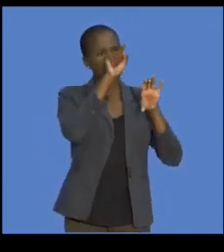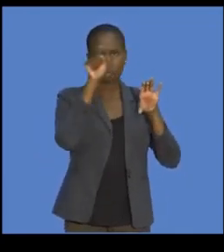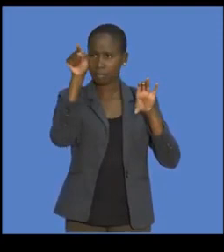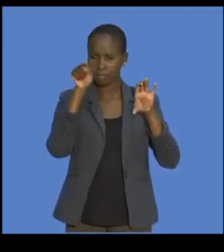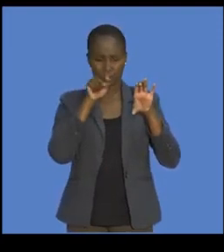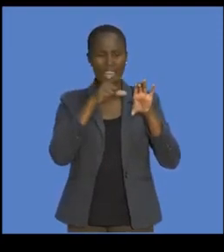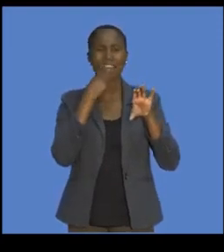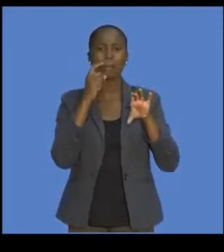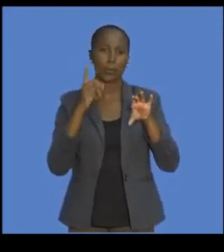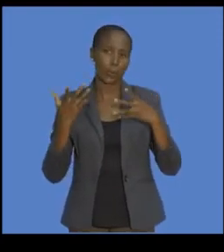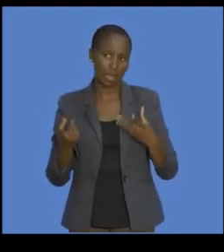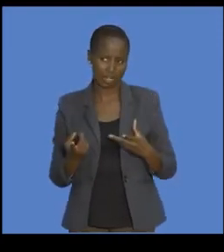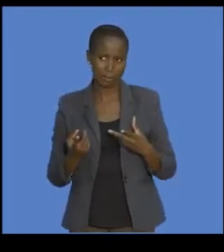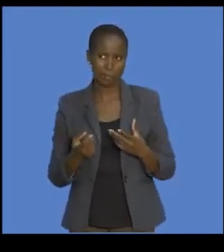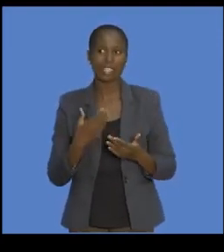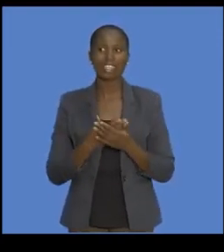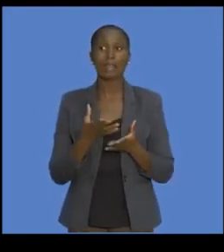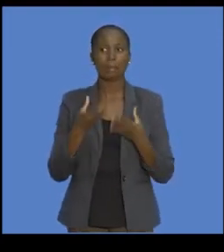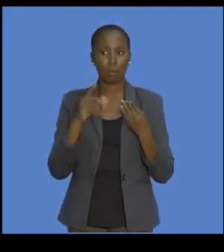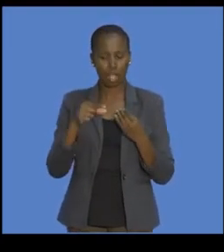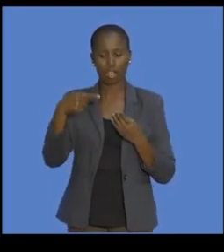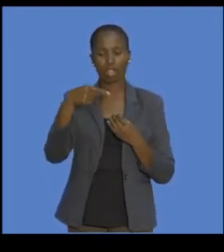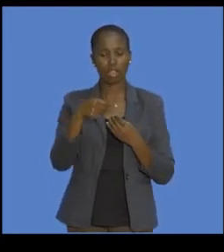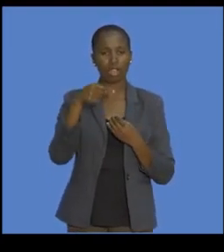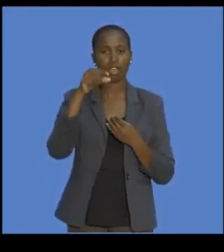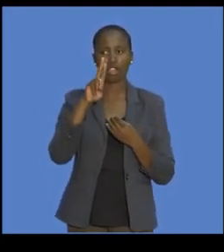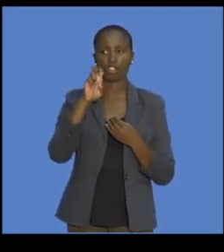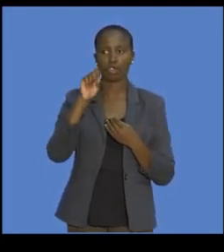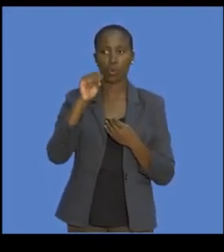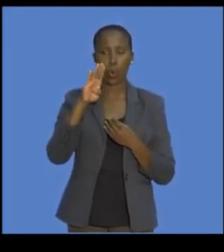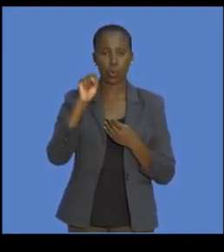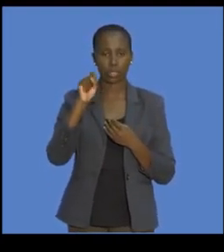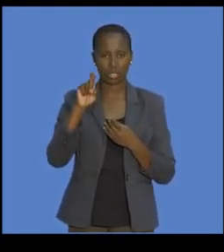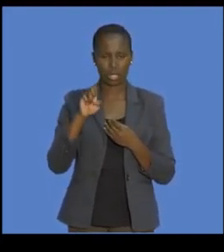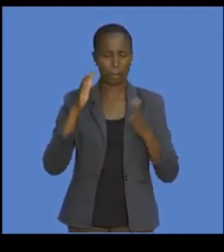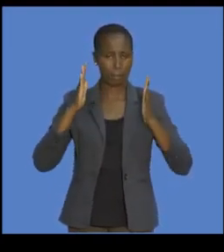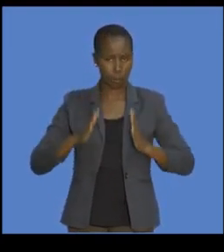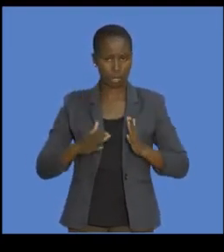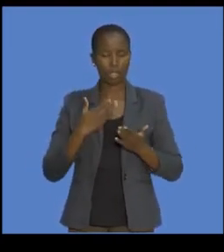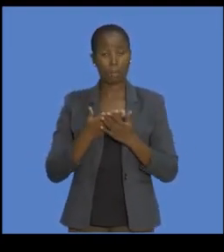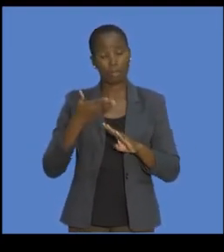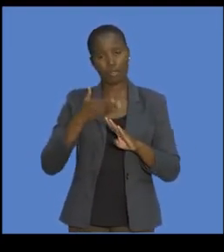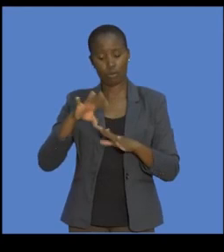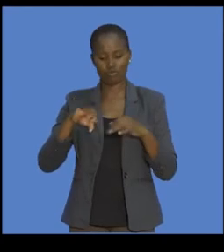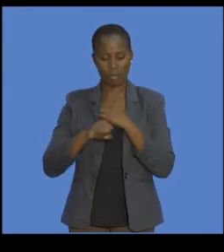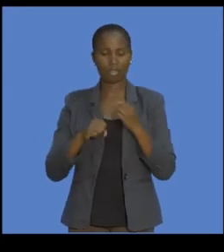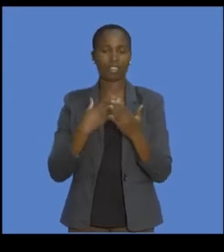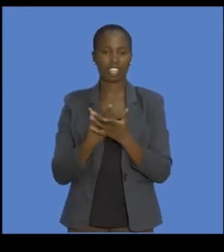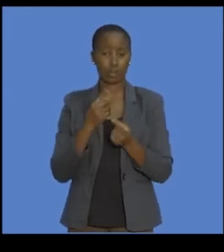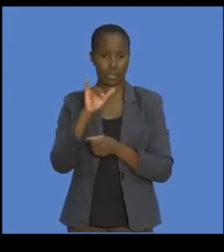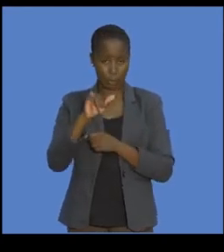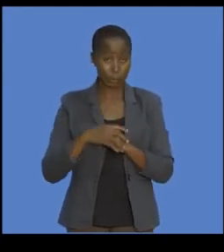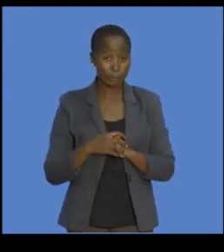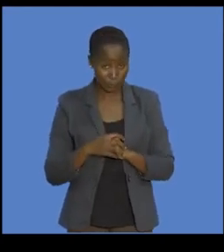of glucose levels in the body. So let's get onto that before we wrap up this section. So we have